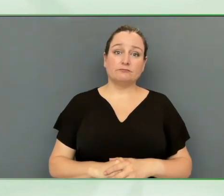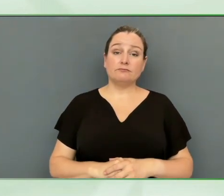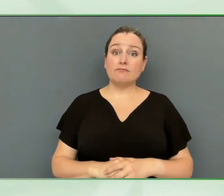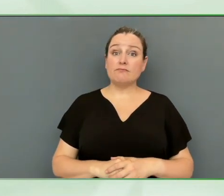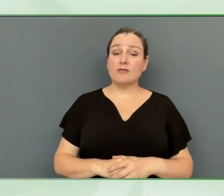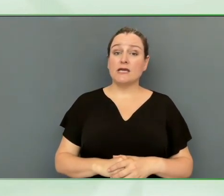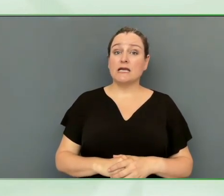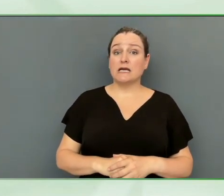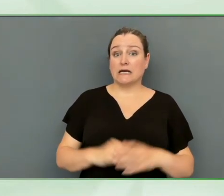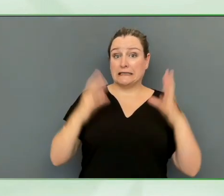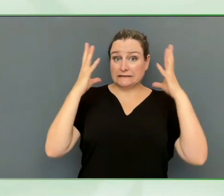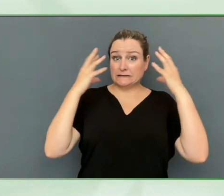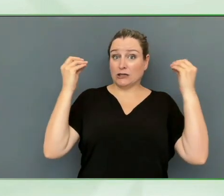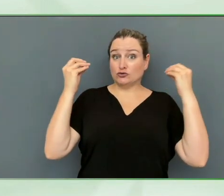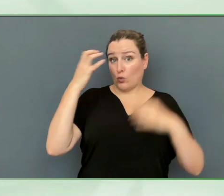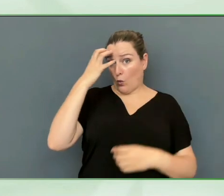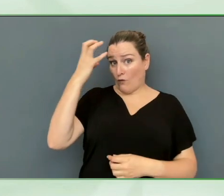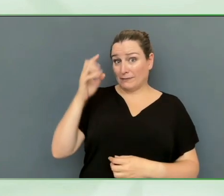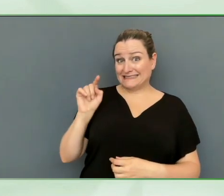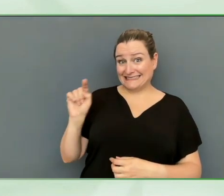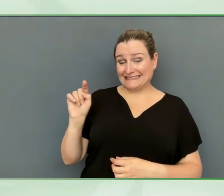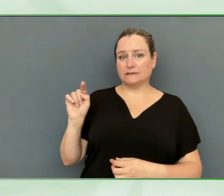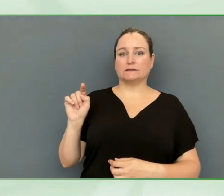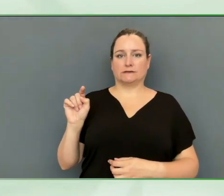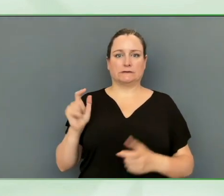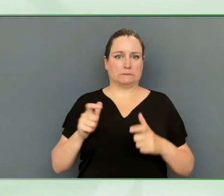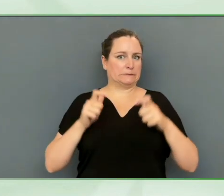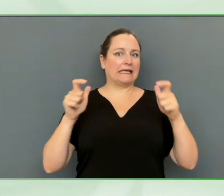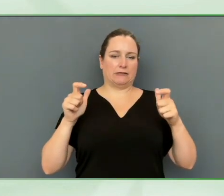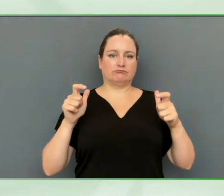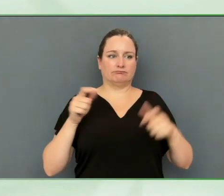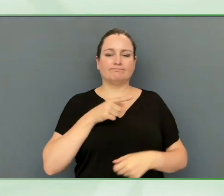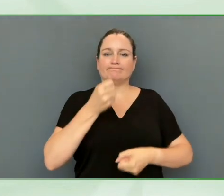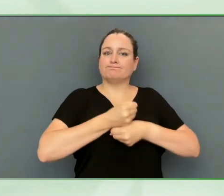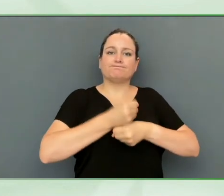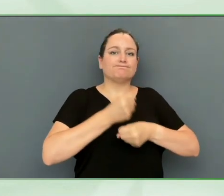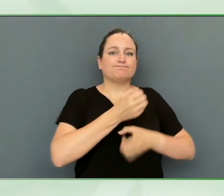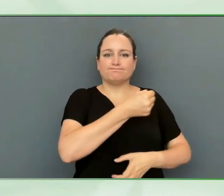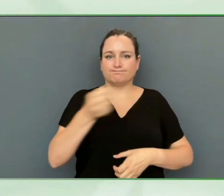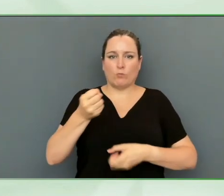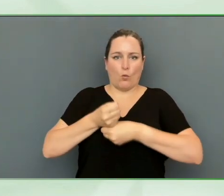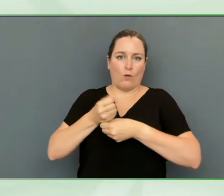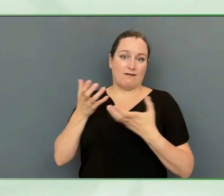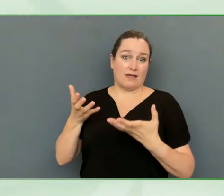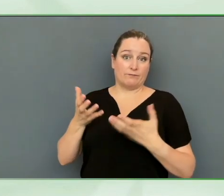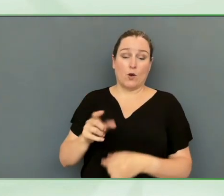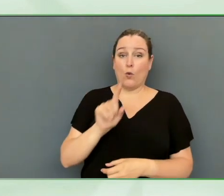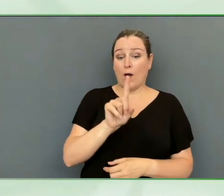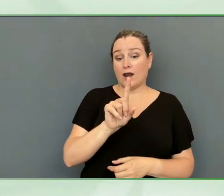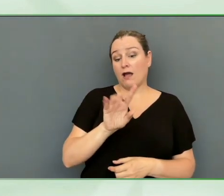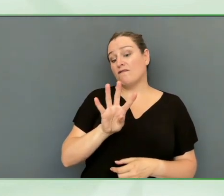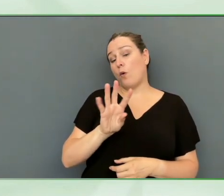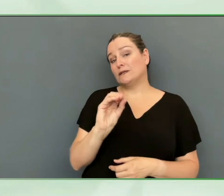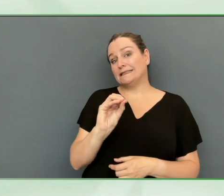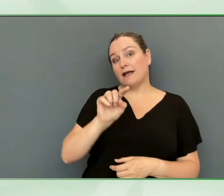largest employer in our country. I think over 140,000 people are employed by the Dutch government.